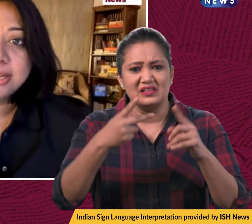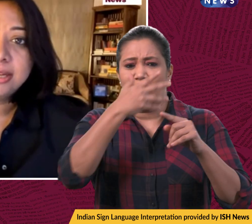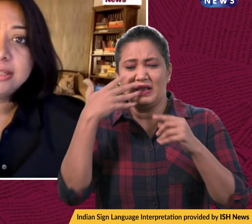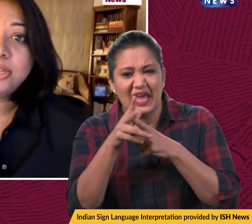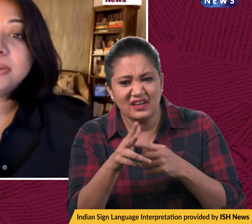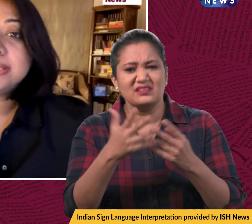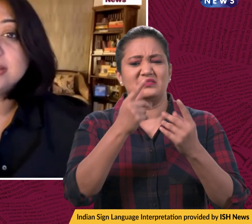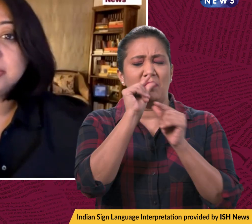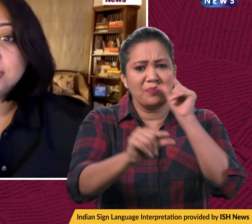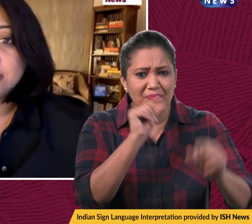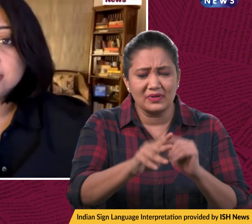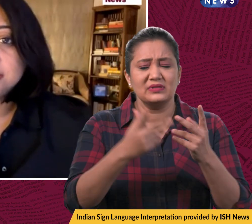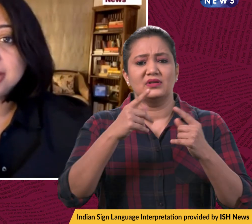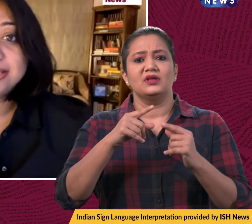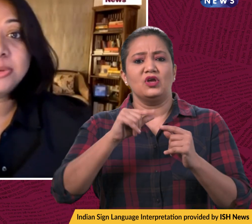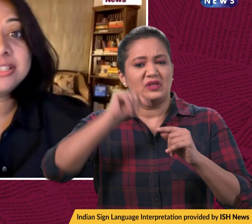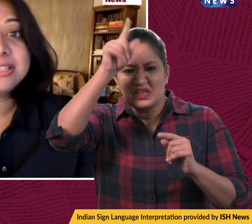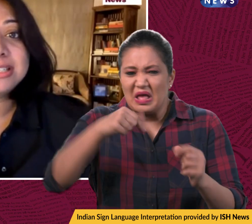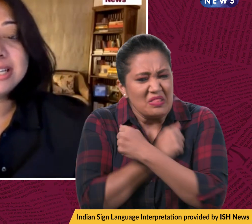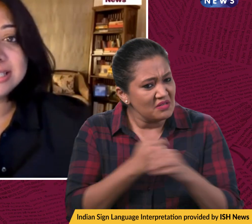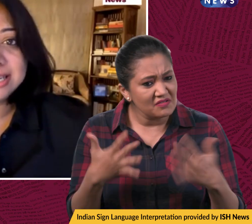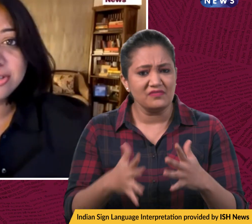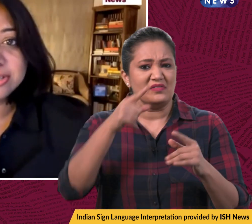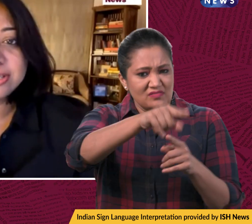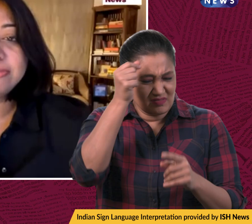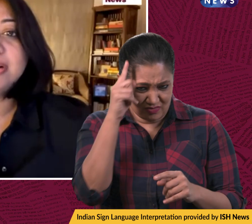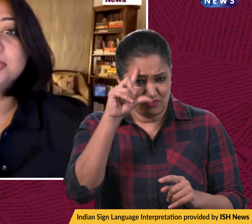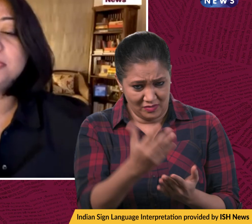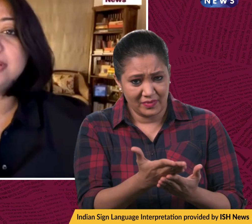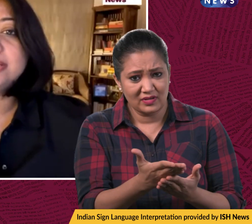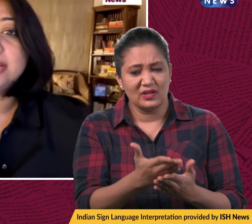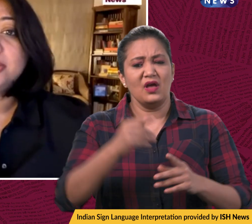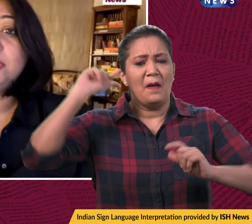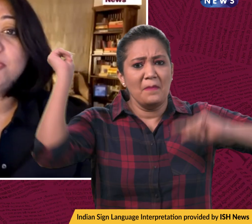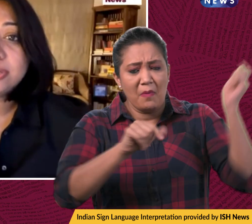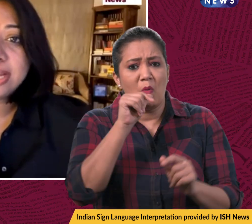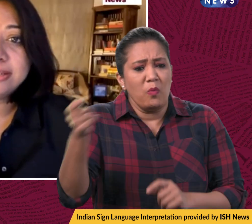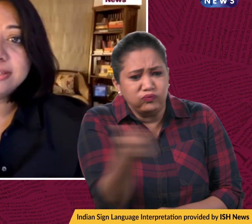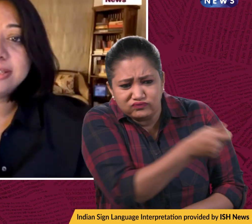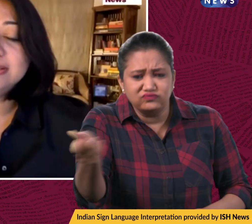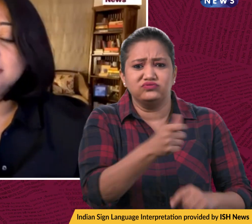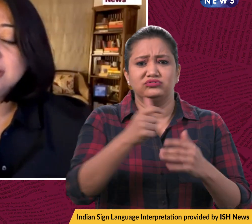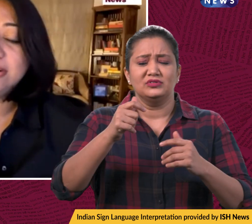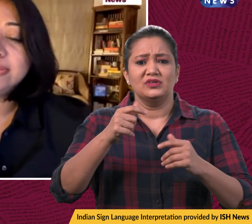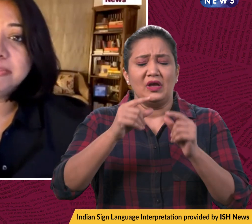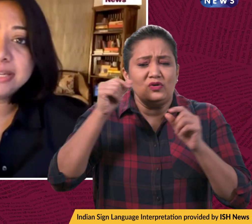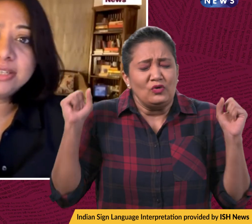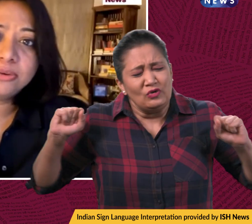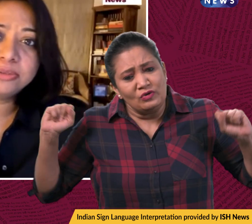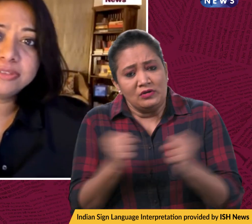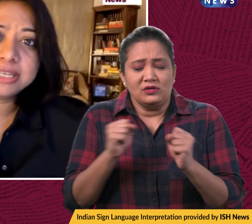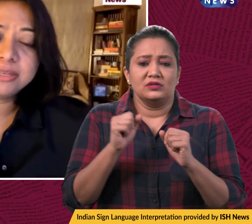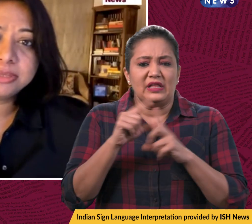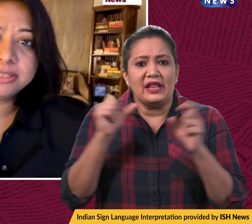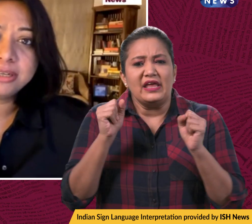terrorists. They questioned their patriotism and they questioned their intelligence. These farmers were hit with water cannons in the middle of the biting